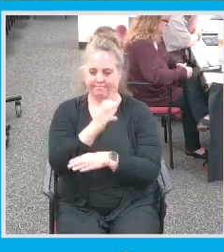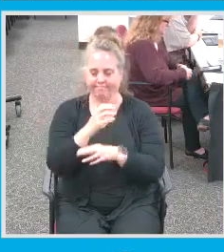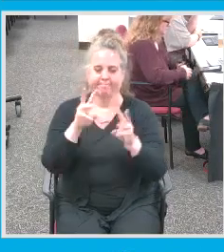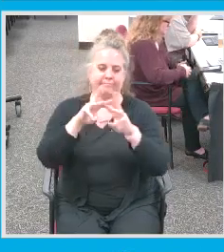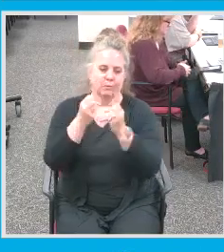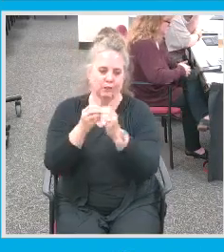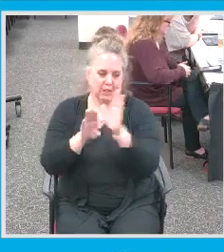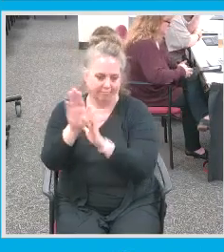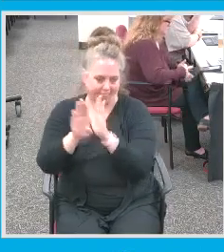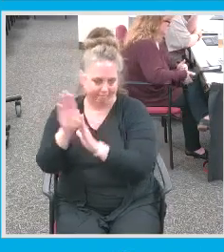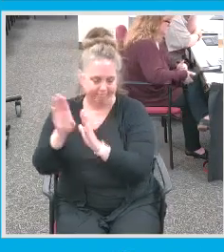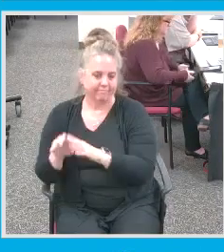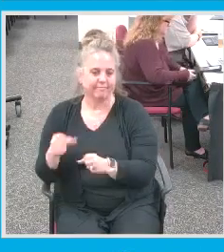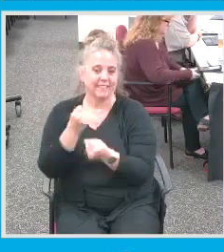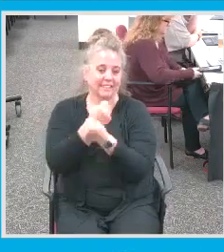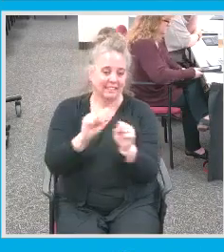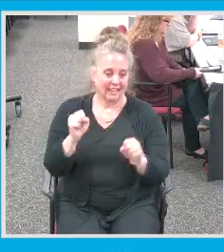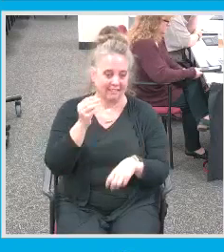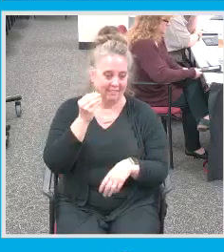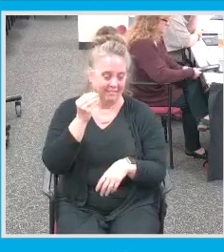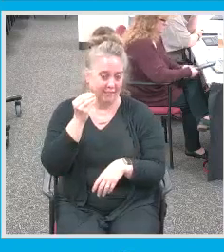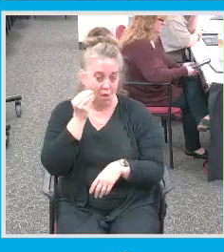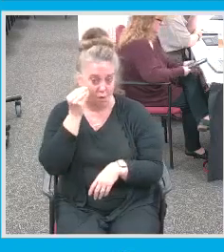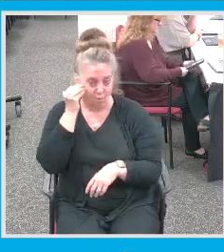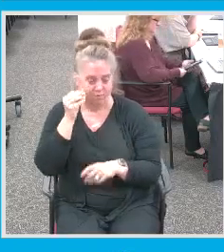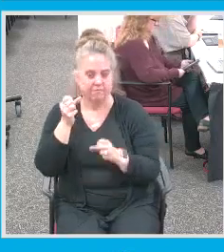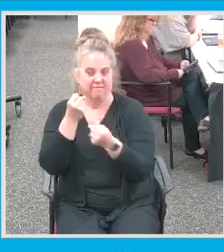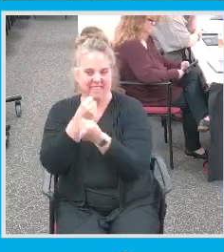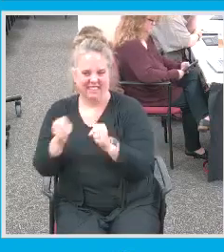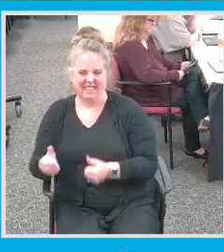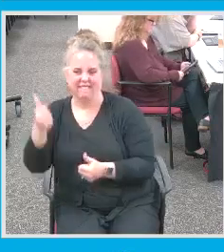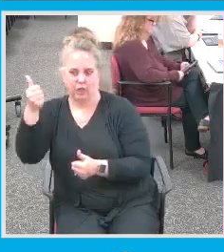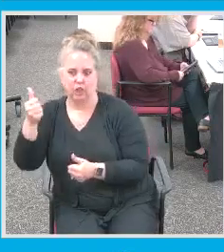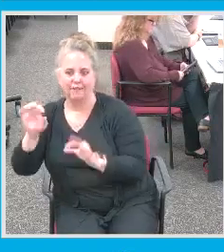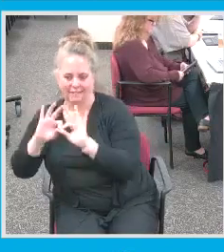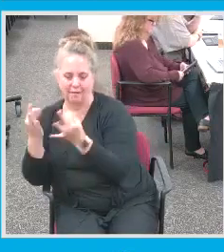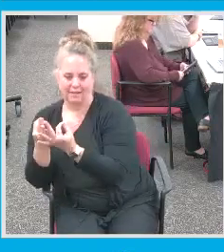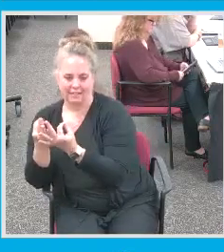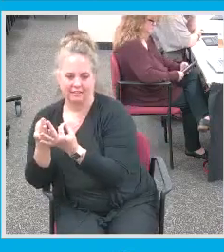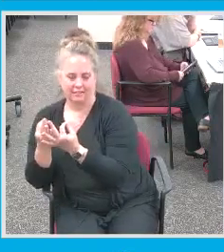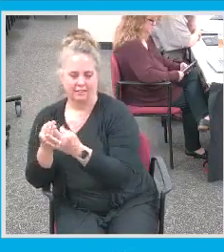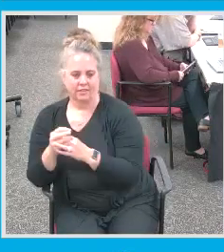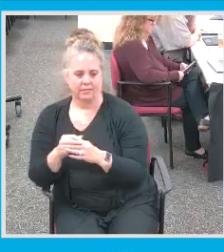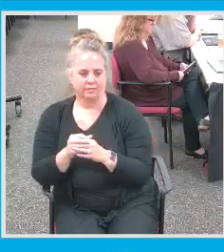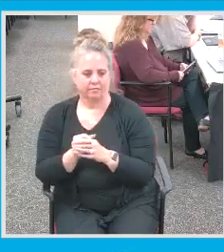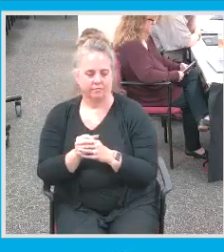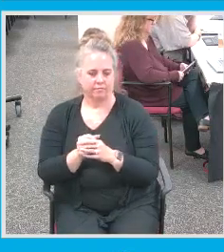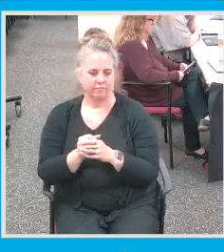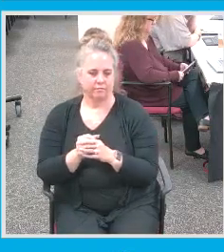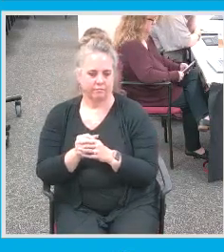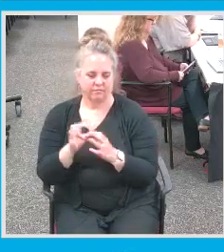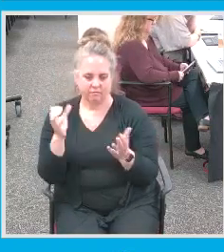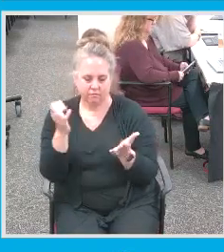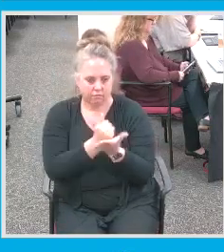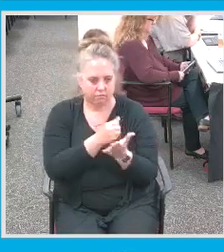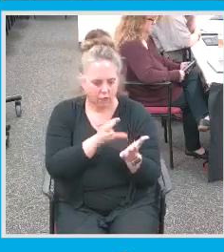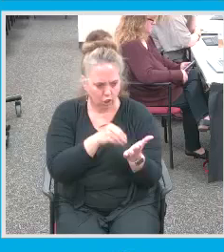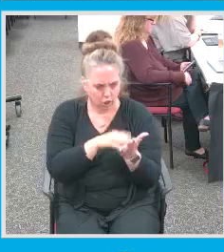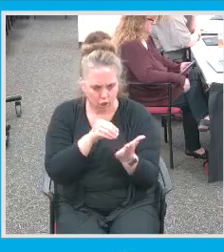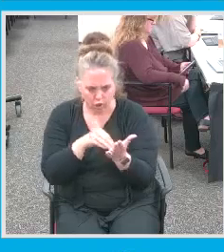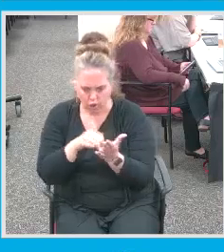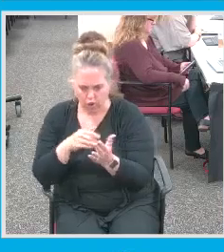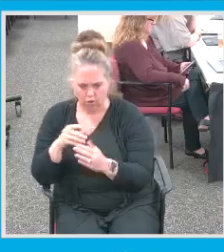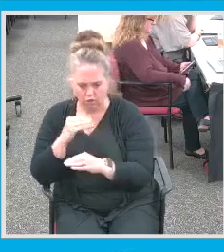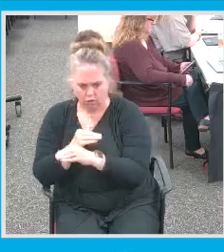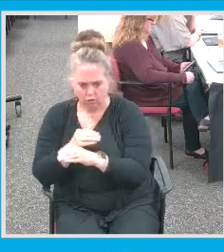Workshop. And what it does is it creates an opportunity for individuals to learn a little bit about basic suicide prevention. So what